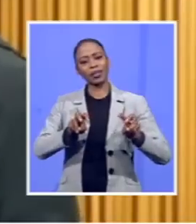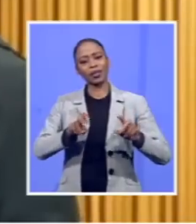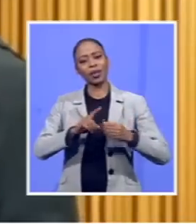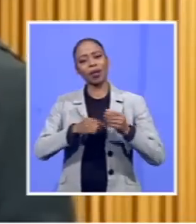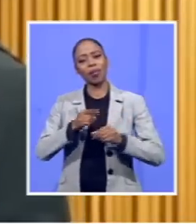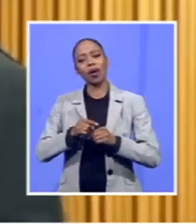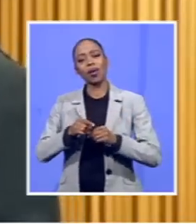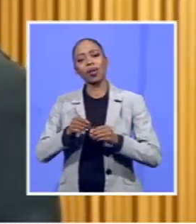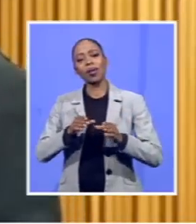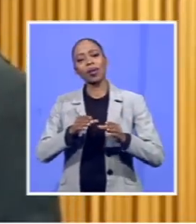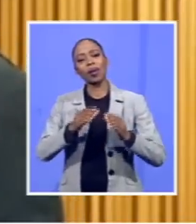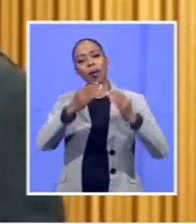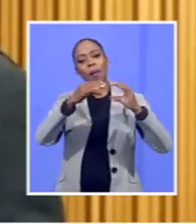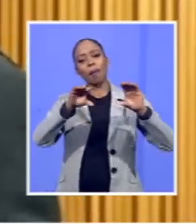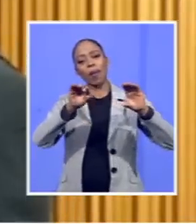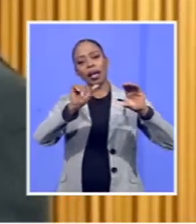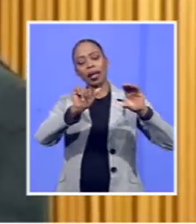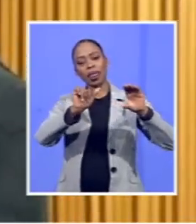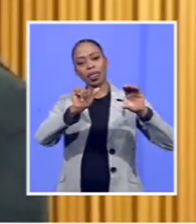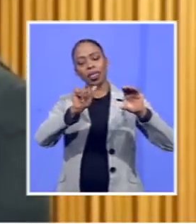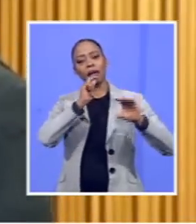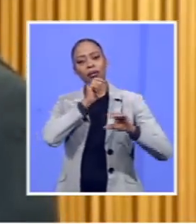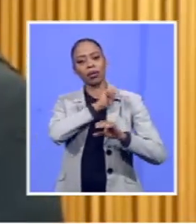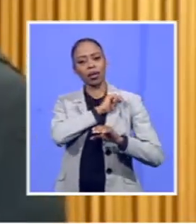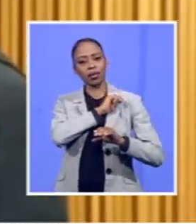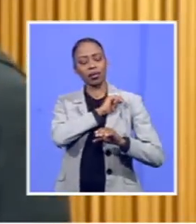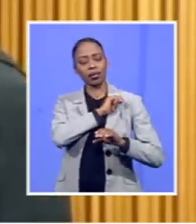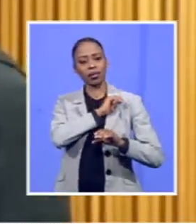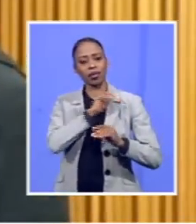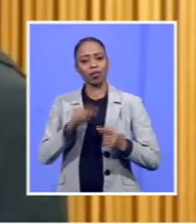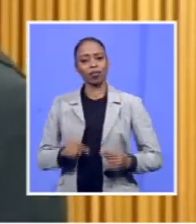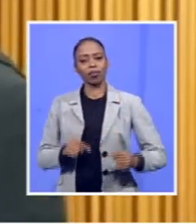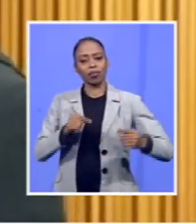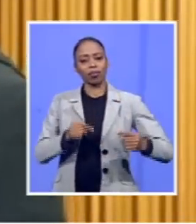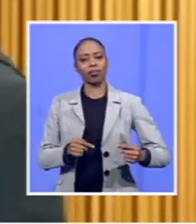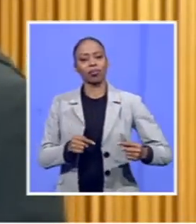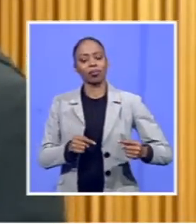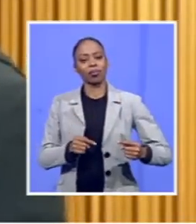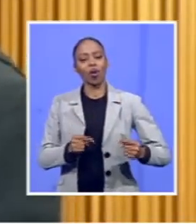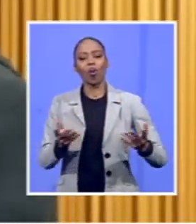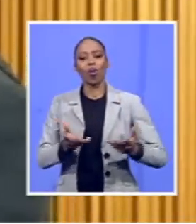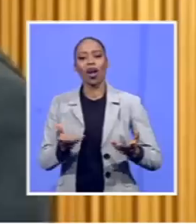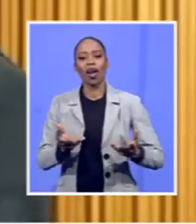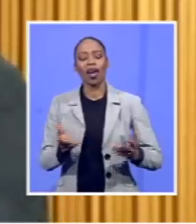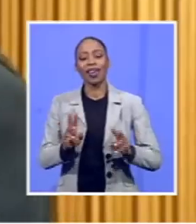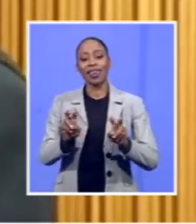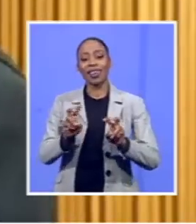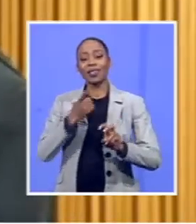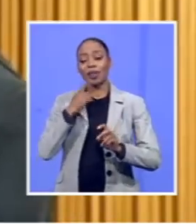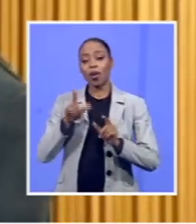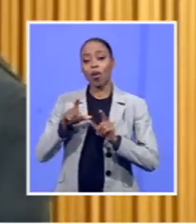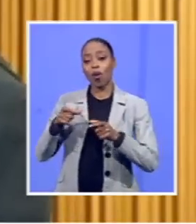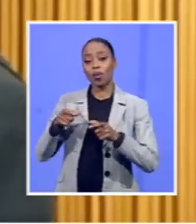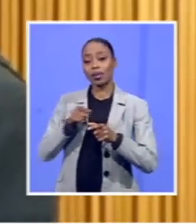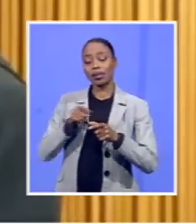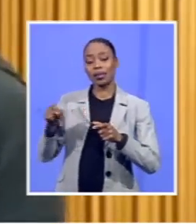to Part A, the thrust of the argument was on the fact that the committee